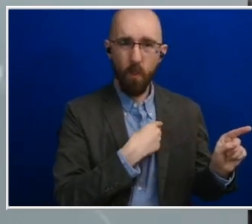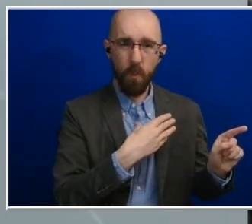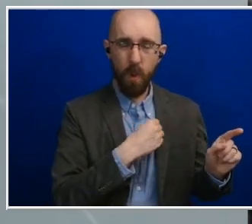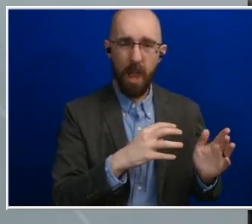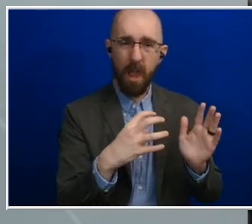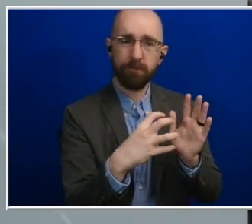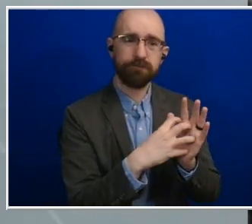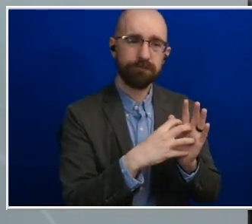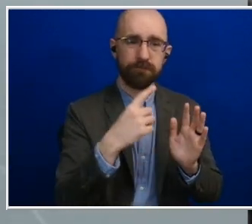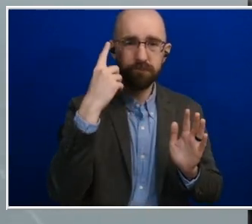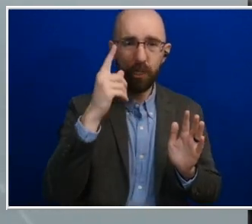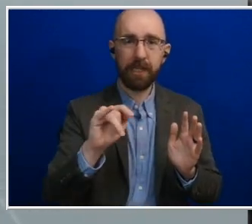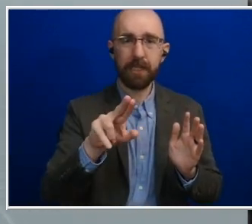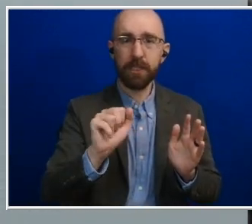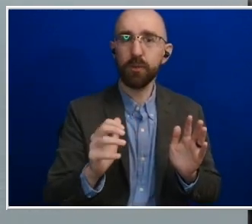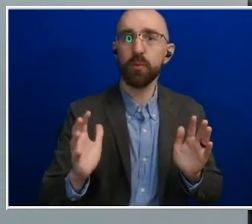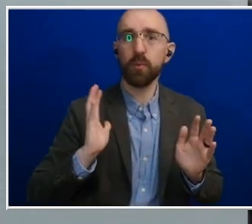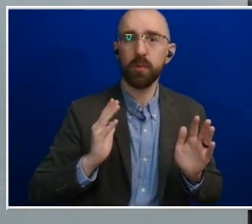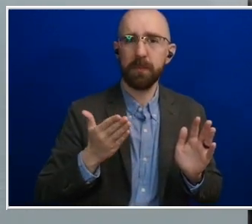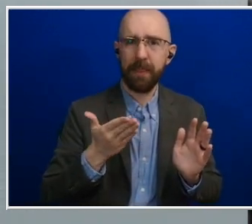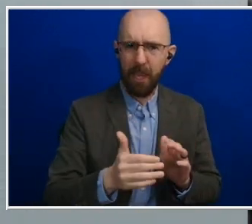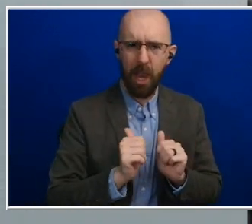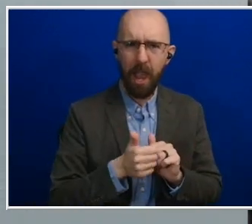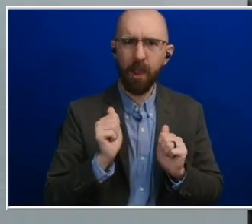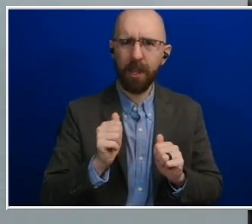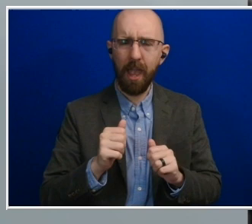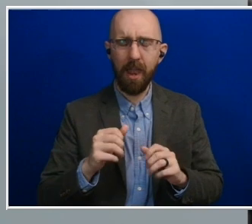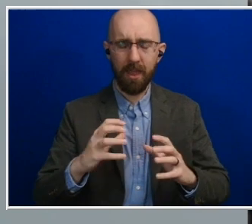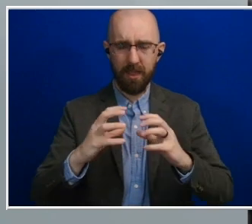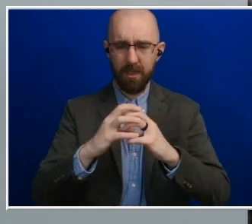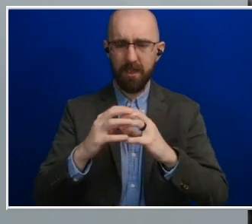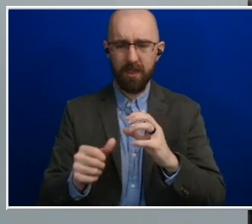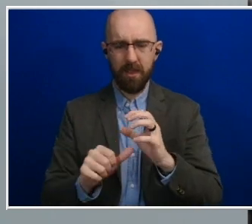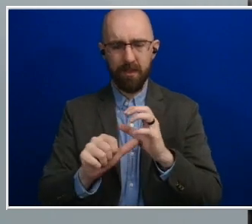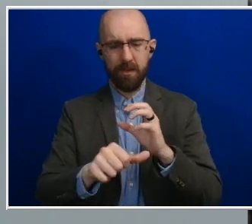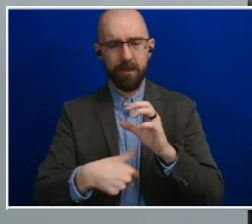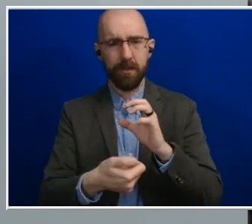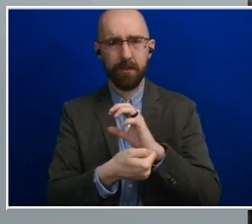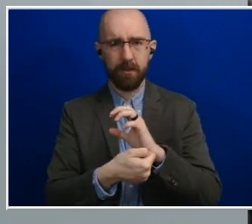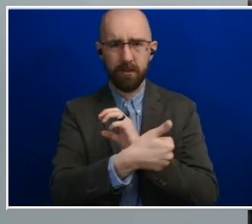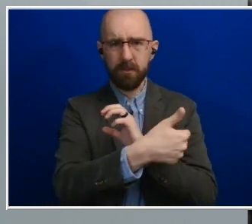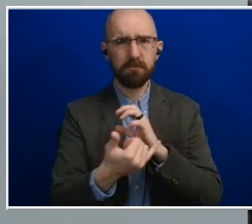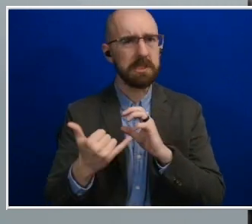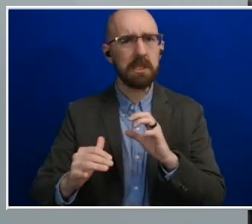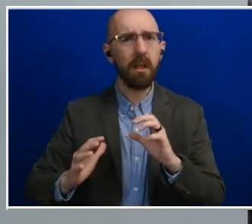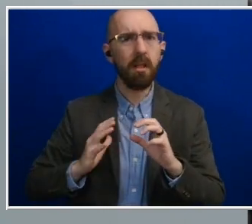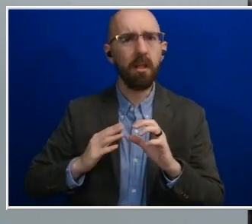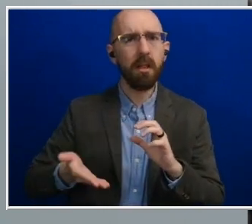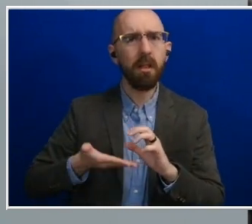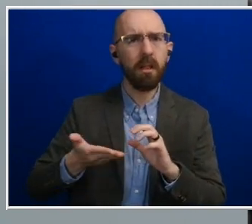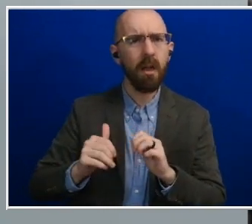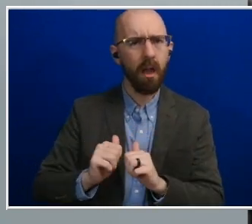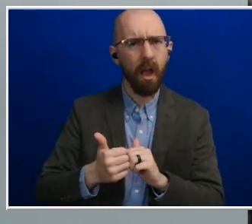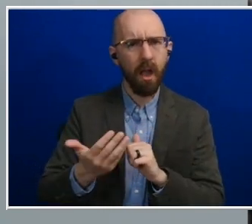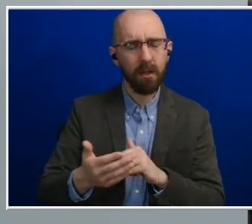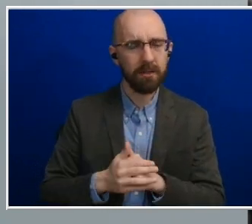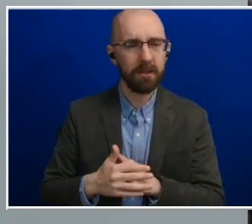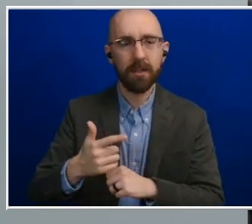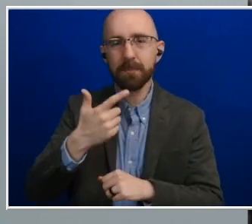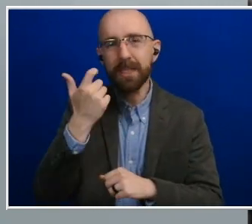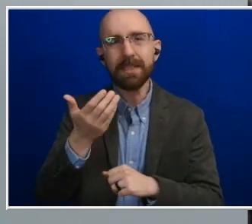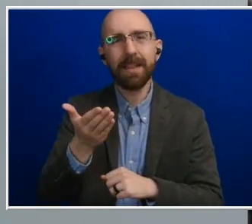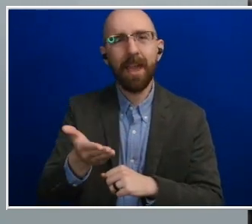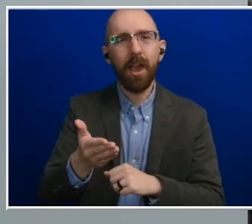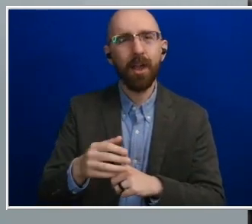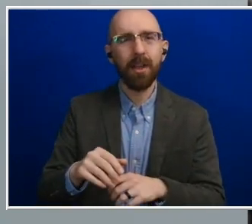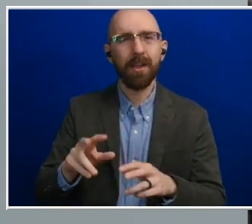how is it possible that someone can lose a pretty sizable chunk of their brain and still be okay? Because there is redundancy in